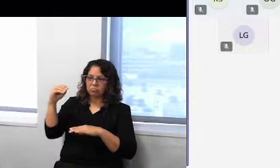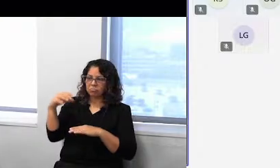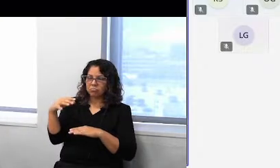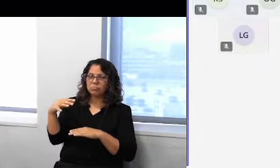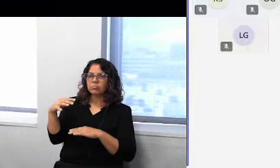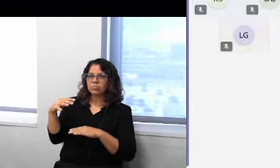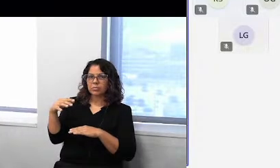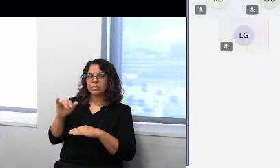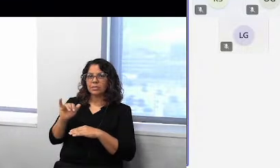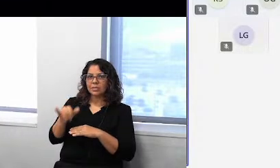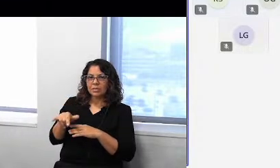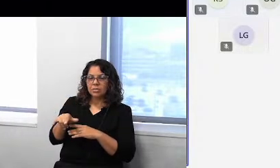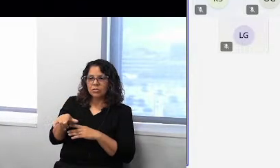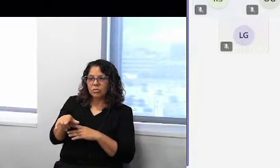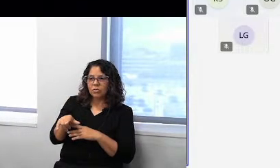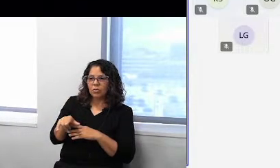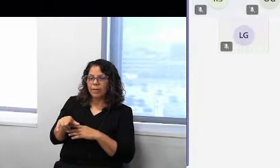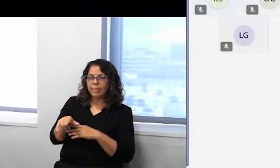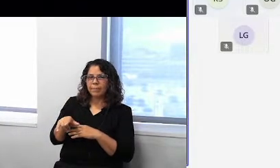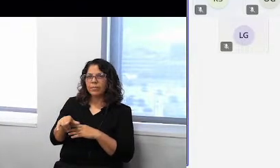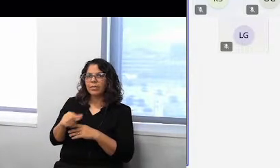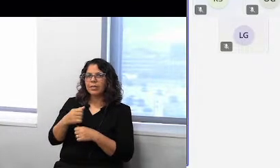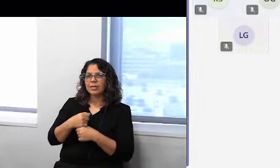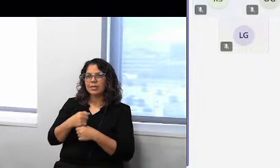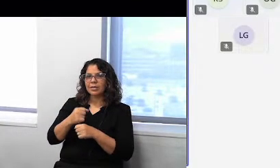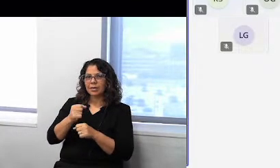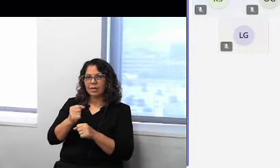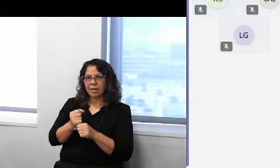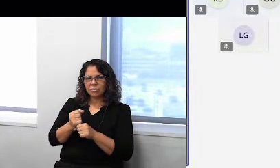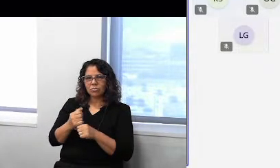generating challenges to your distribution system.